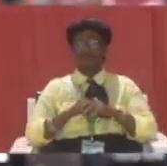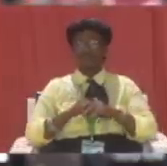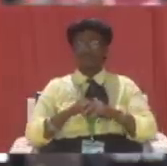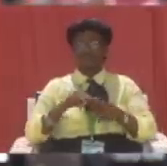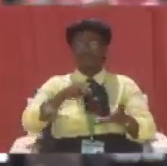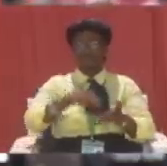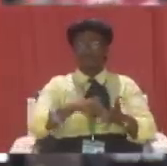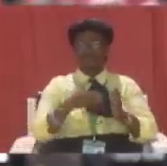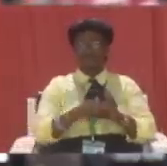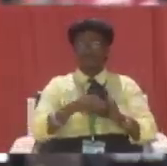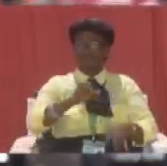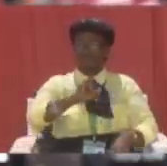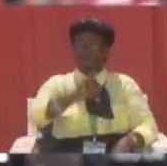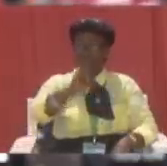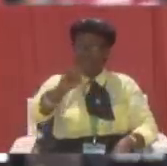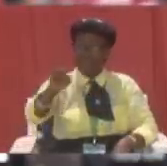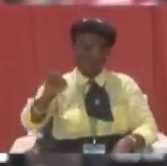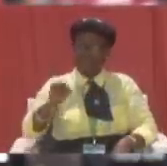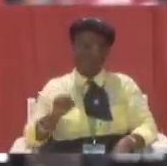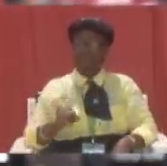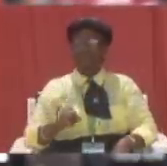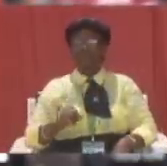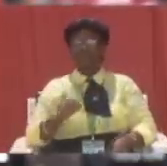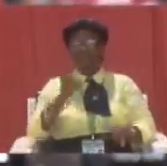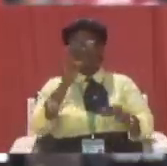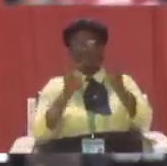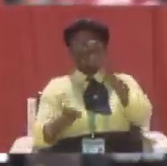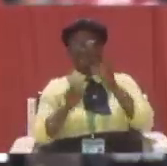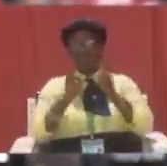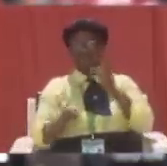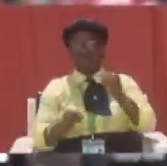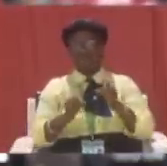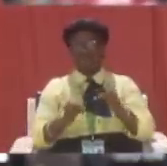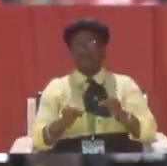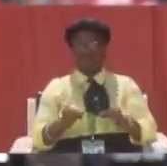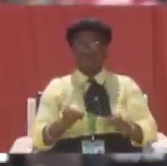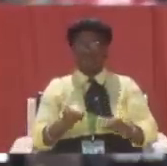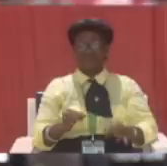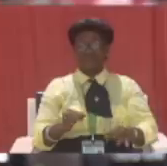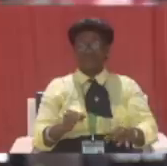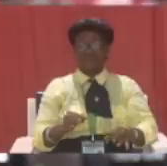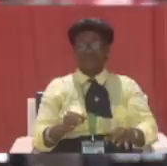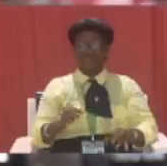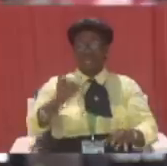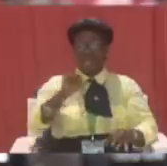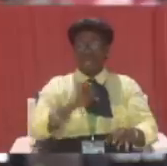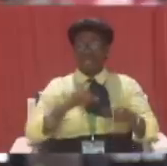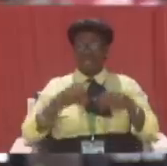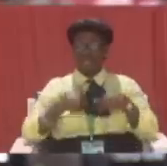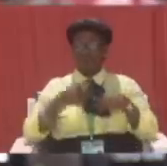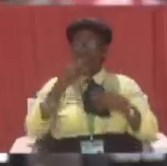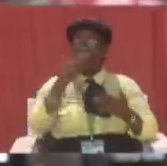meaning, if I am good sign and good wonder,